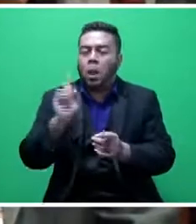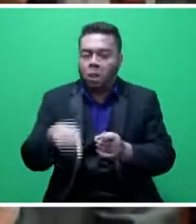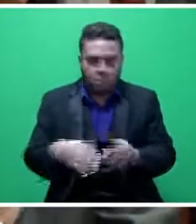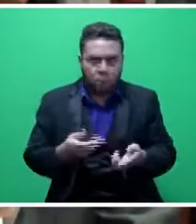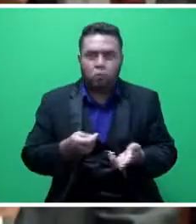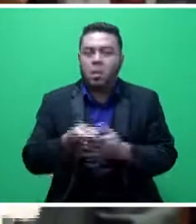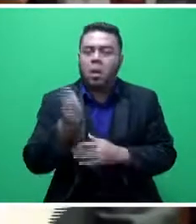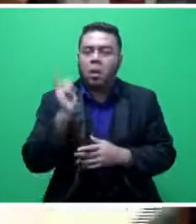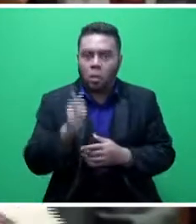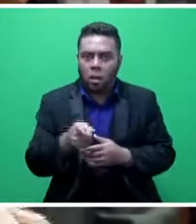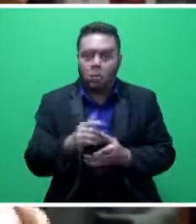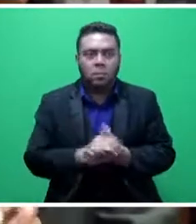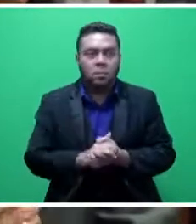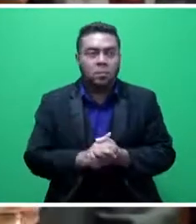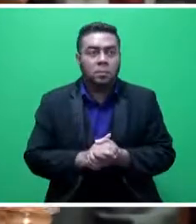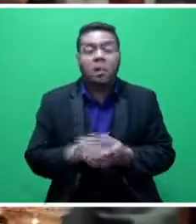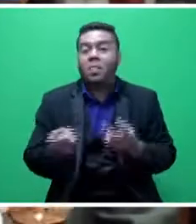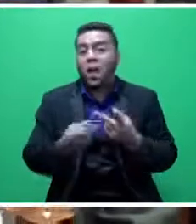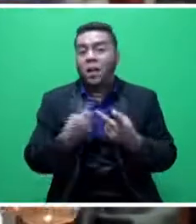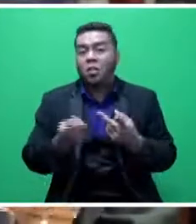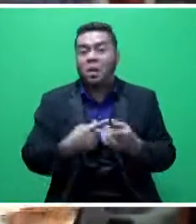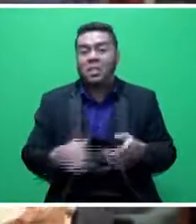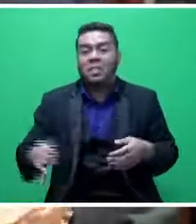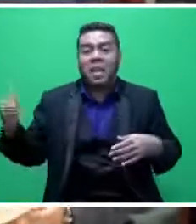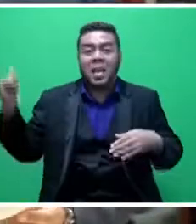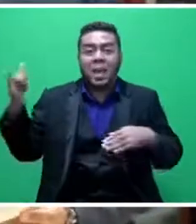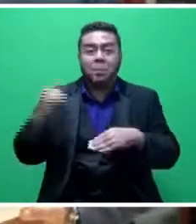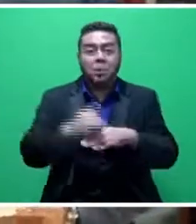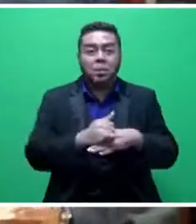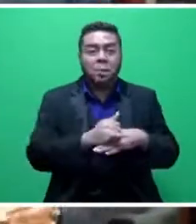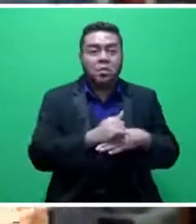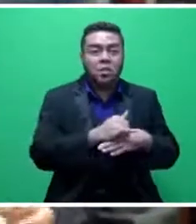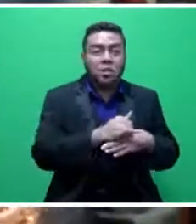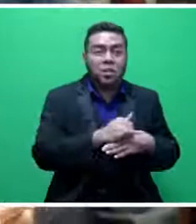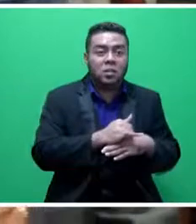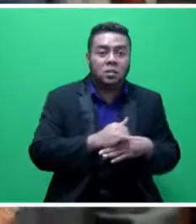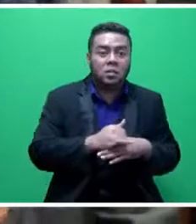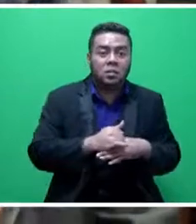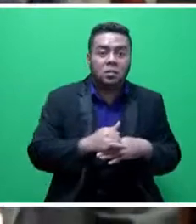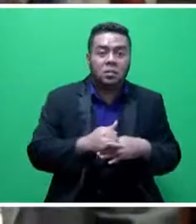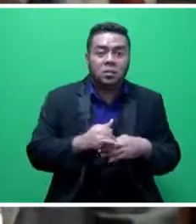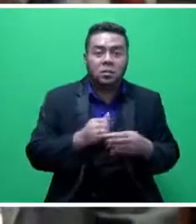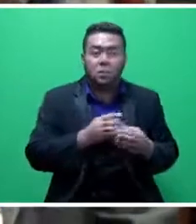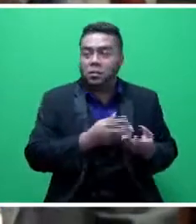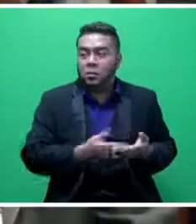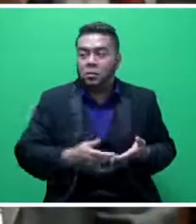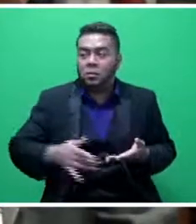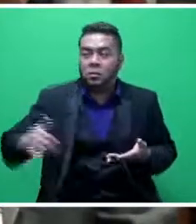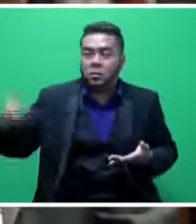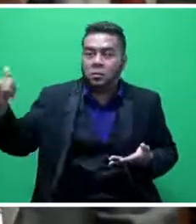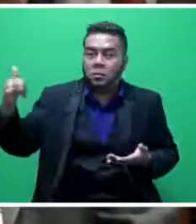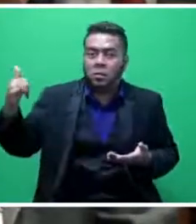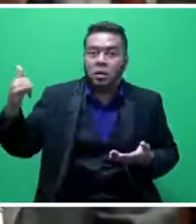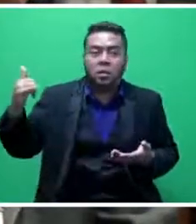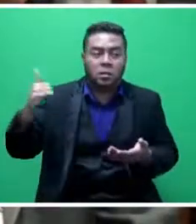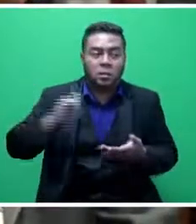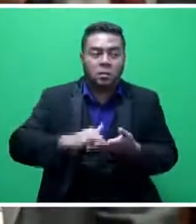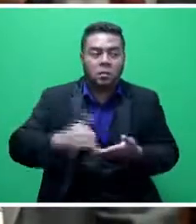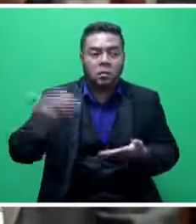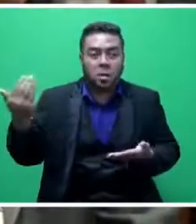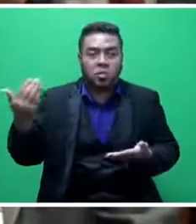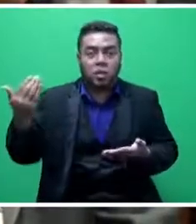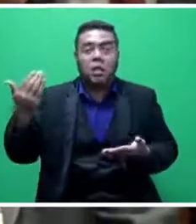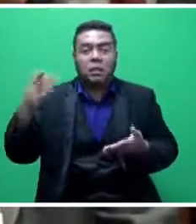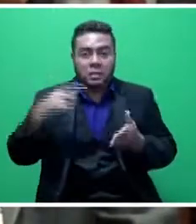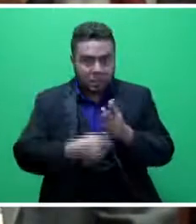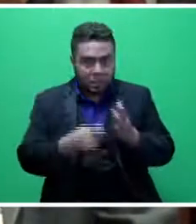Mr. Speaker, sir, the next one is the airport departure tax. Again, Mr. Speaker, sir, the amendment seeks to simply